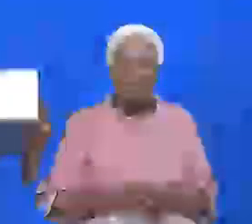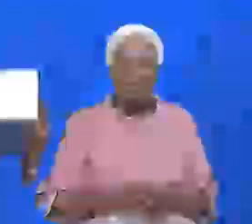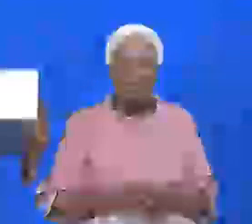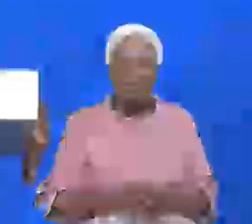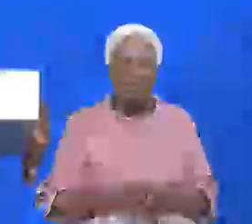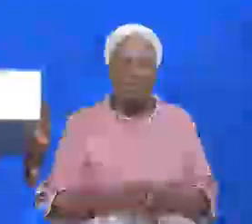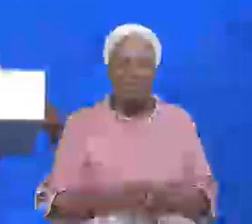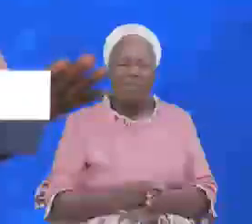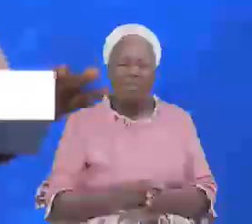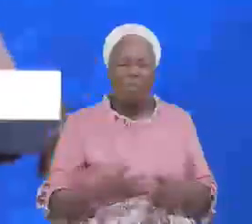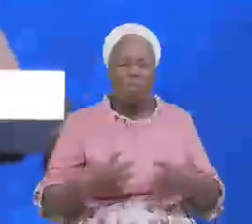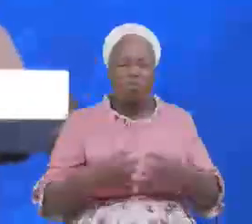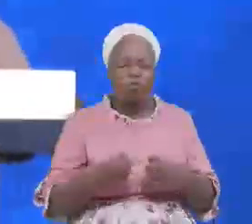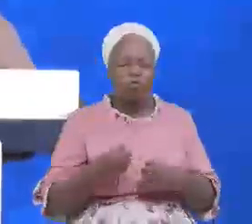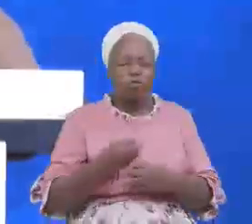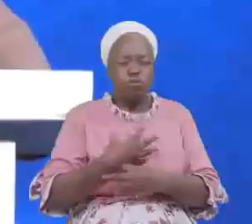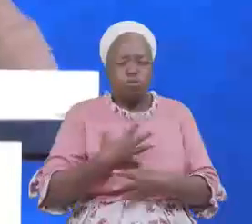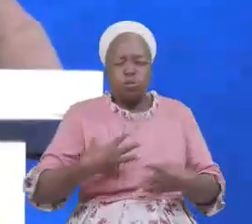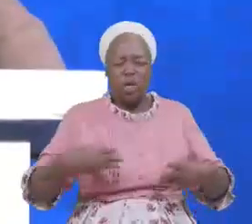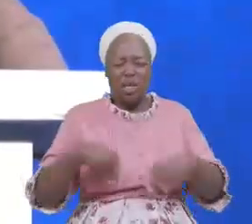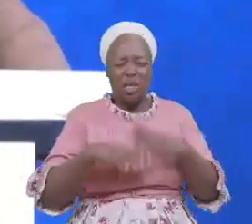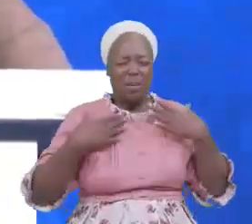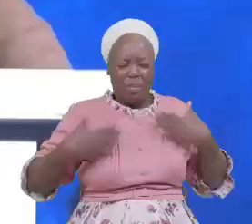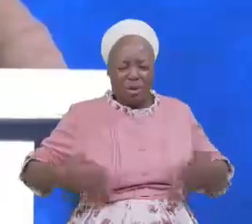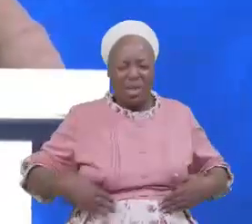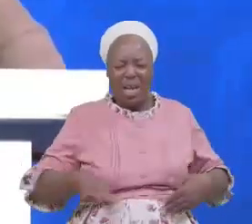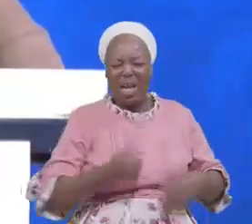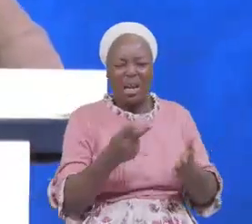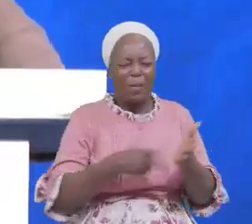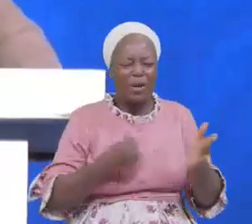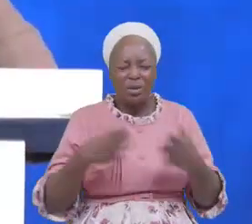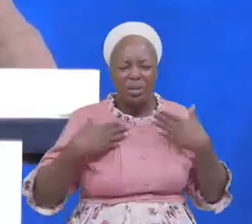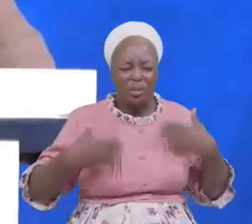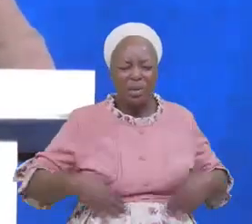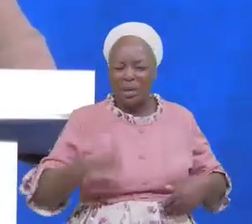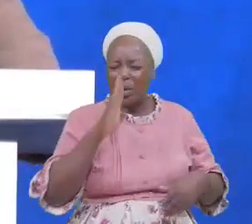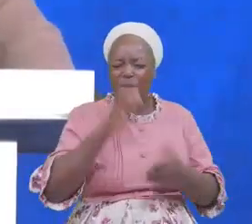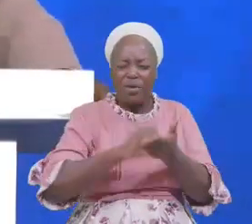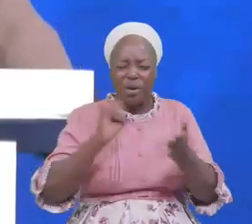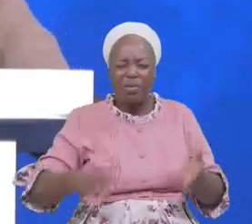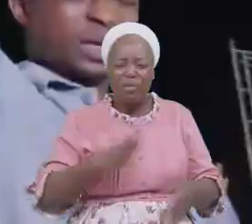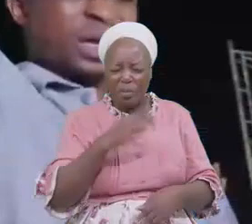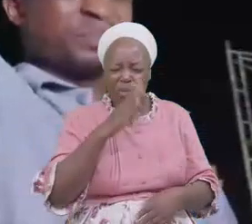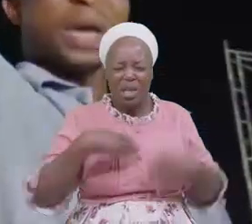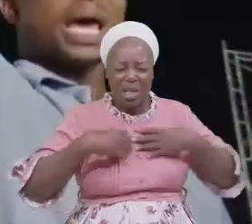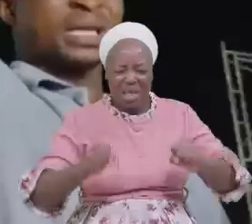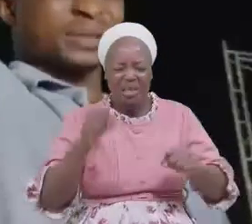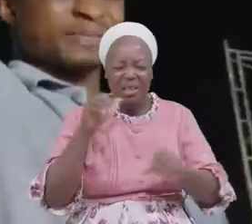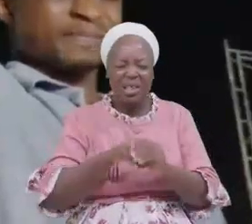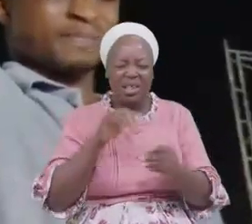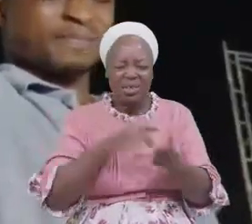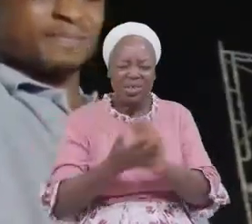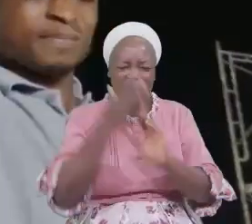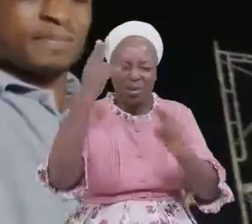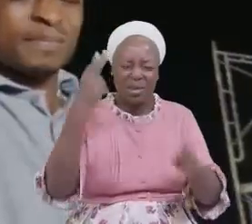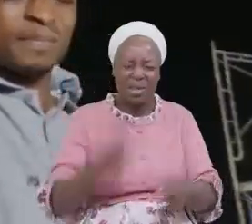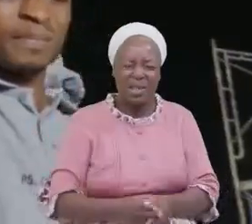Swelling in the body, any part of the body, be removed, be healed in Jesus' name.